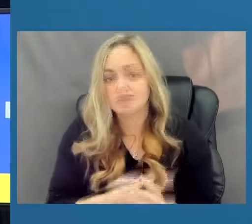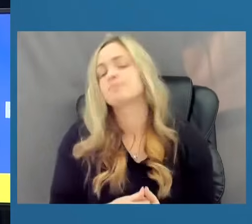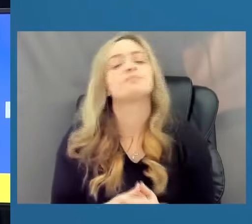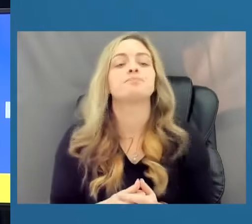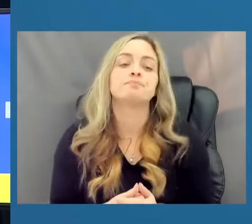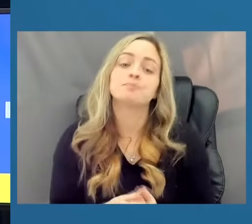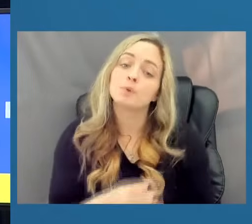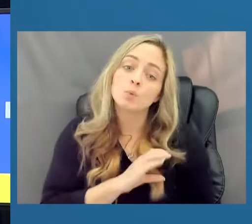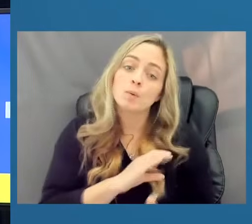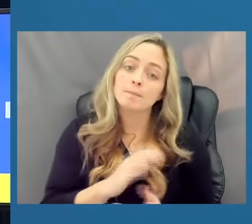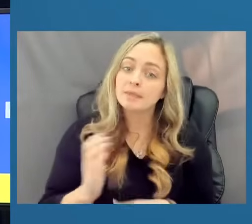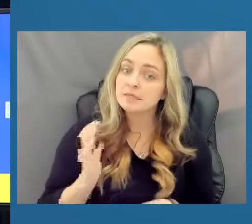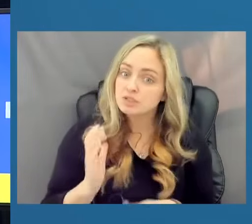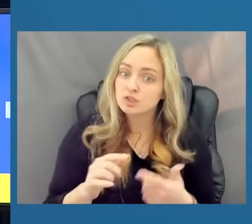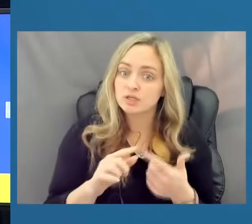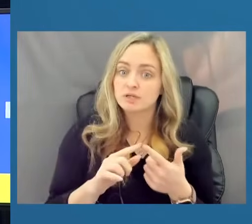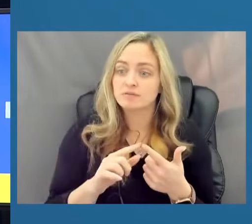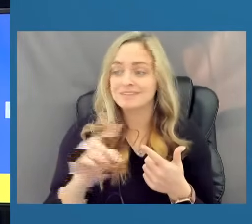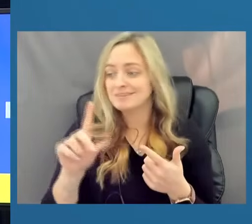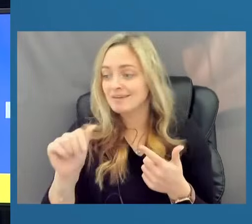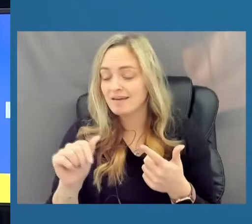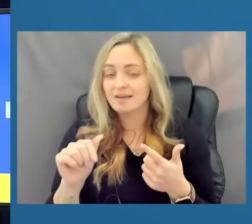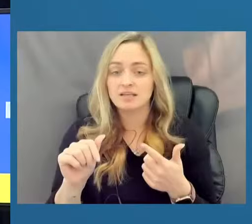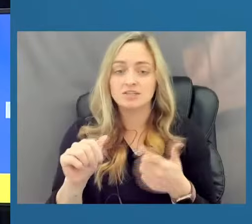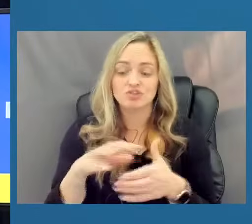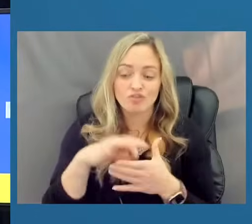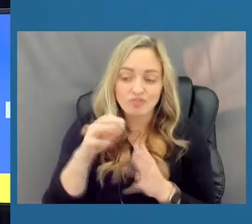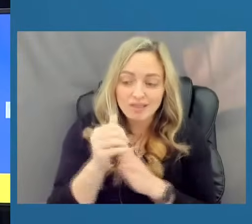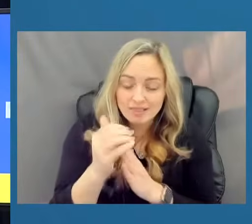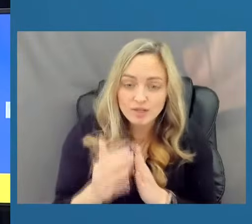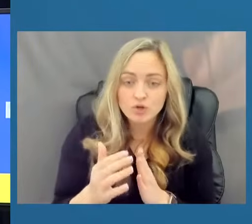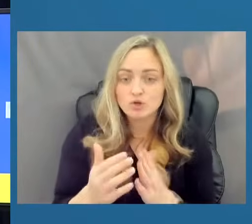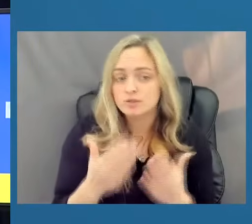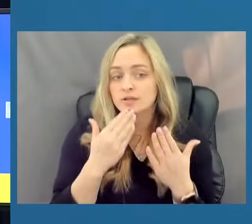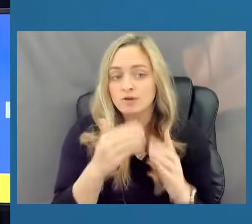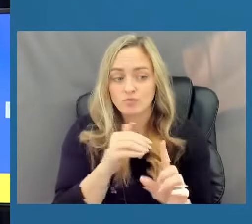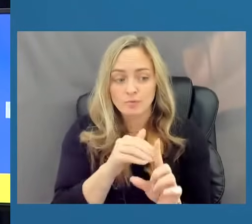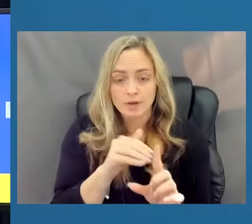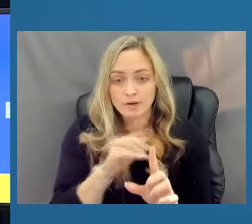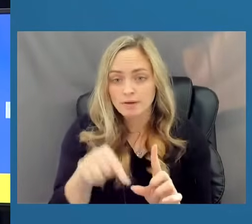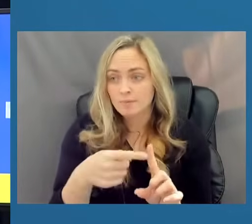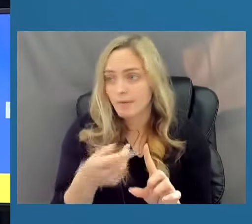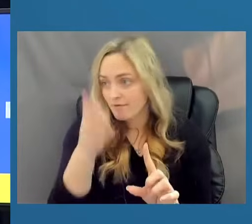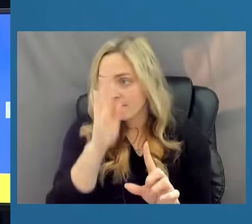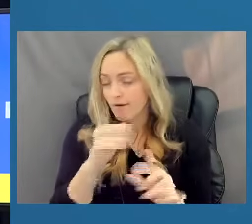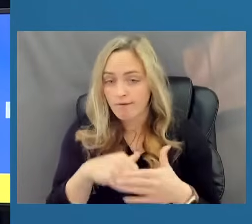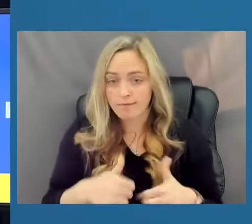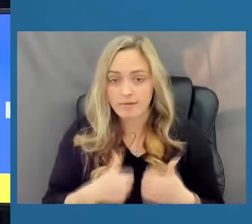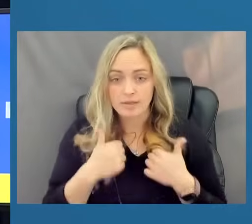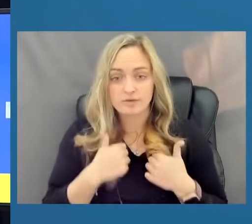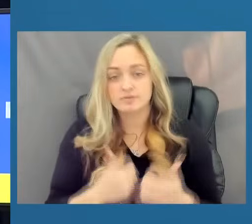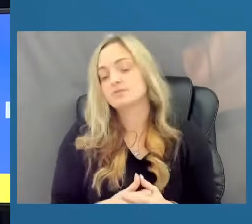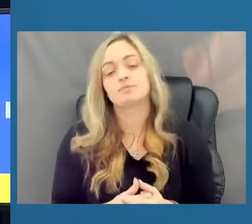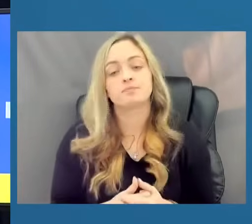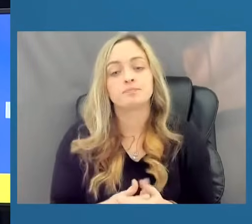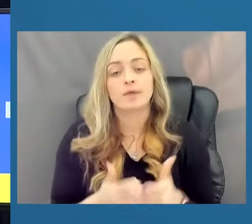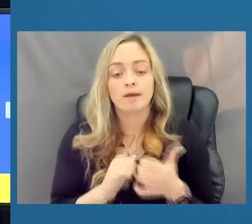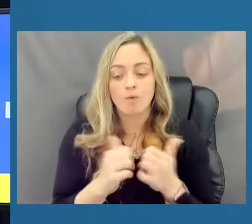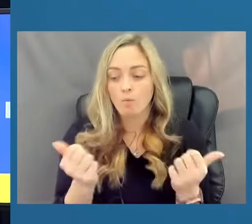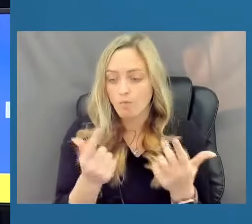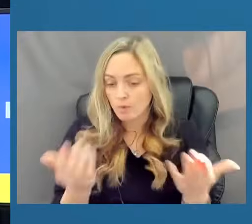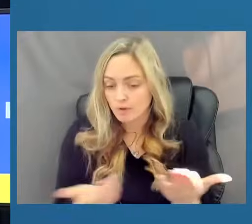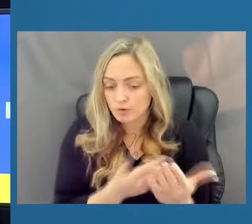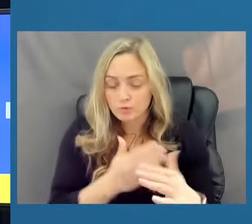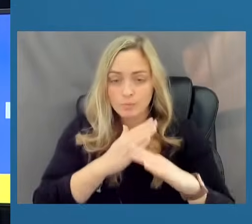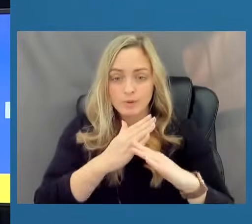chiefs, our district attorneys, our faith leaders, thank you for reminding us of the presence of God in our lives and how we are all here to protect